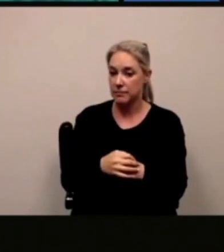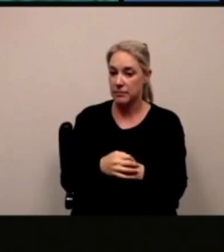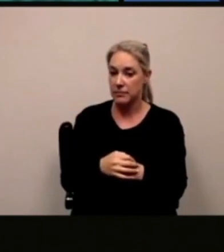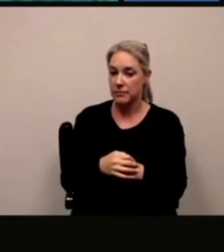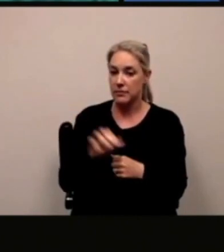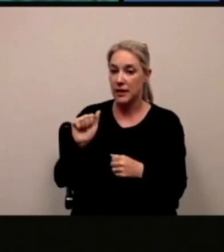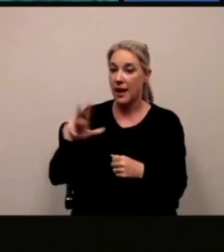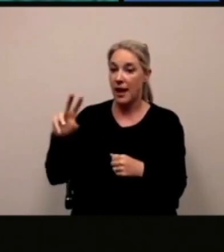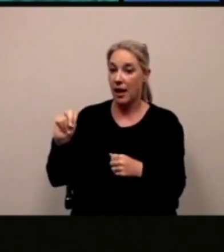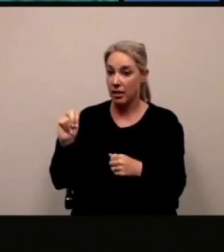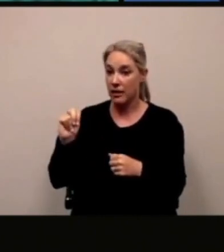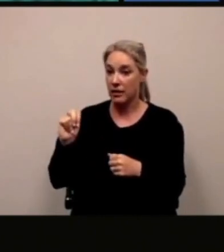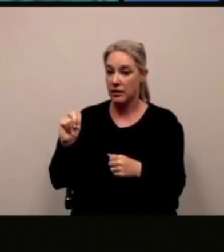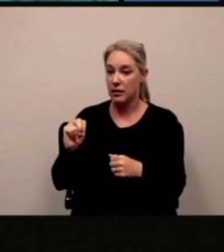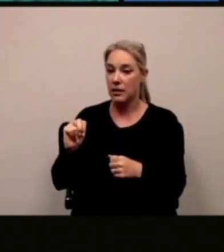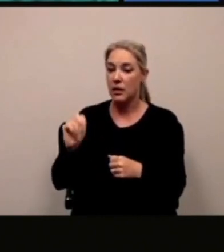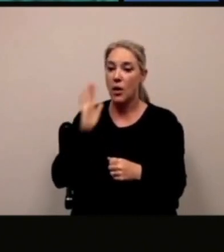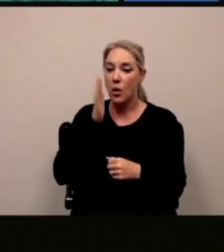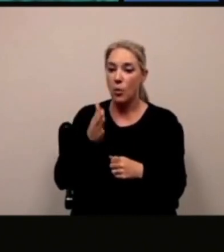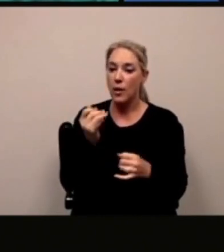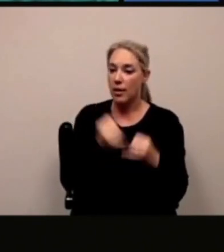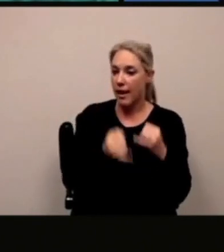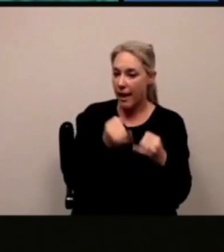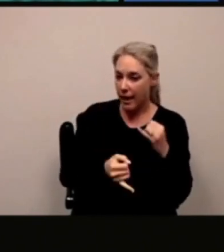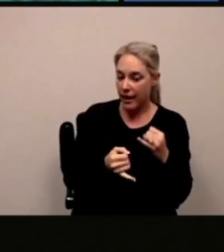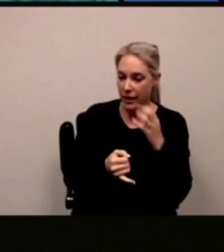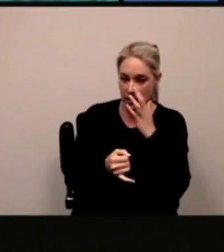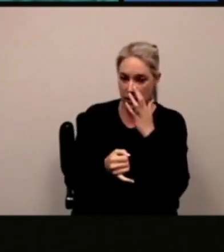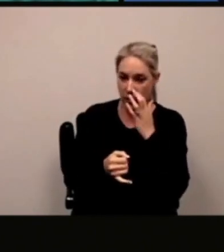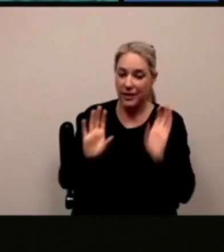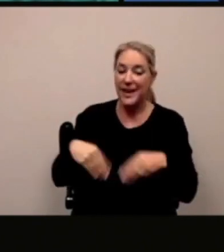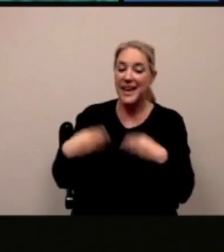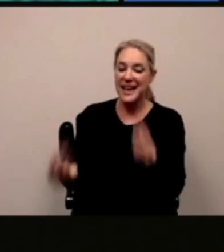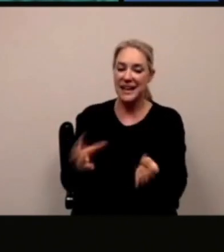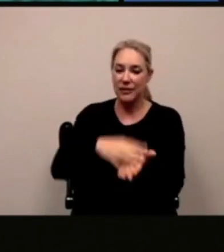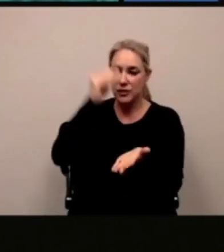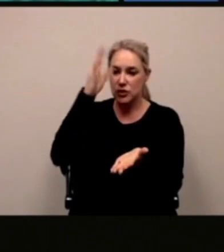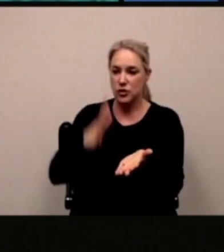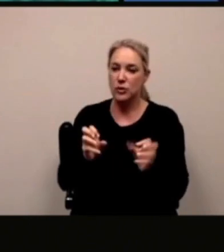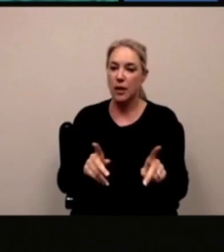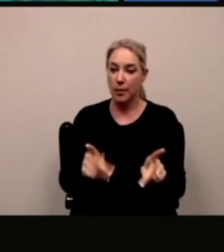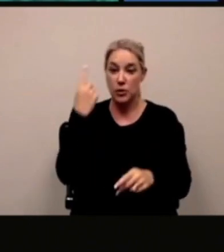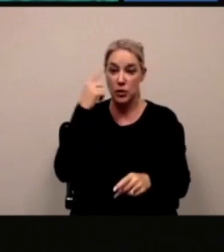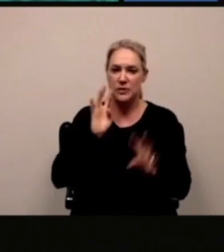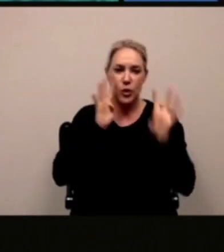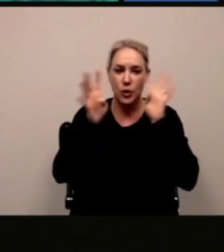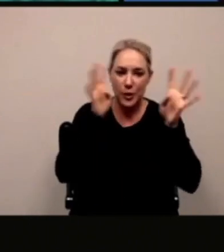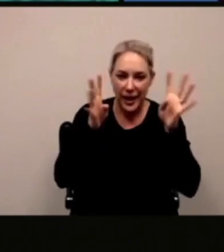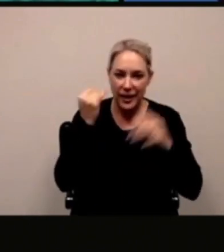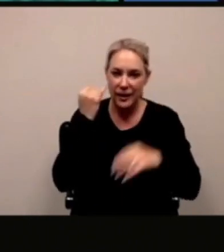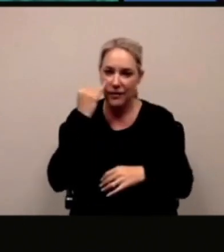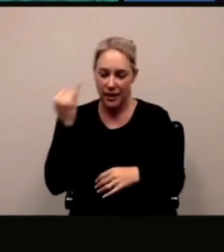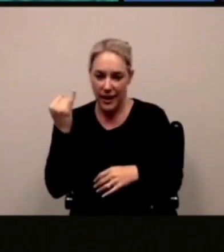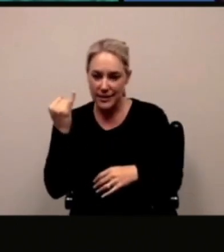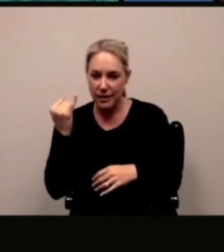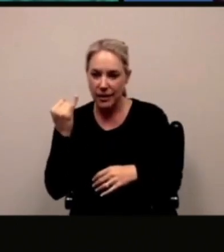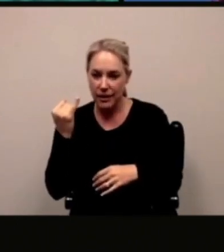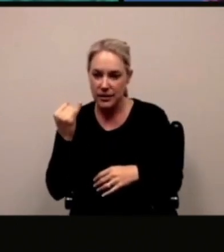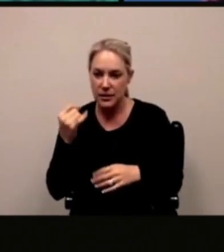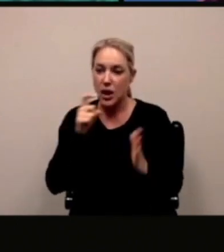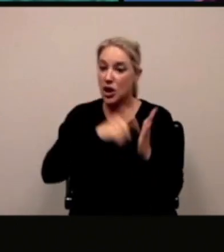with, give students an opportunity to be creative. Open those doors. You will be surprised with what they give you. Scratch is